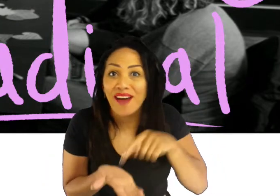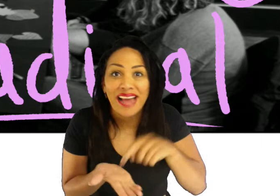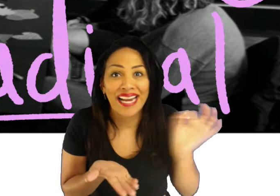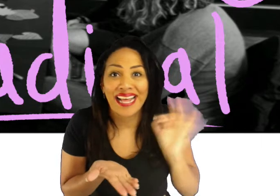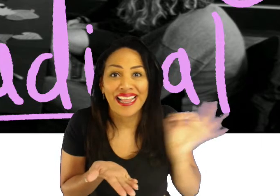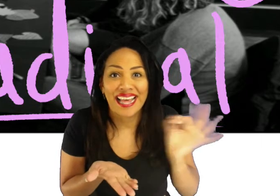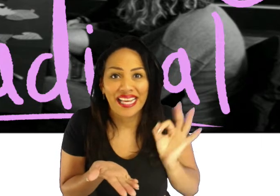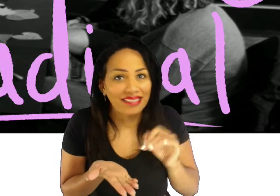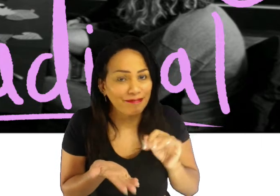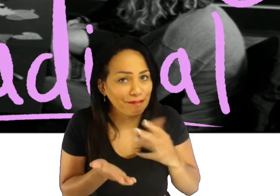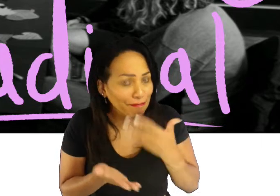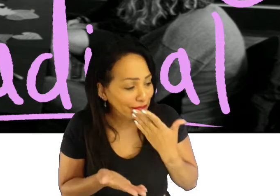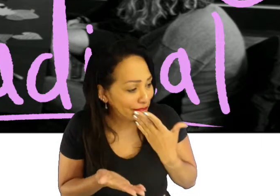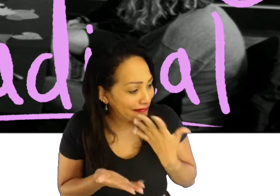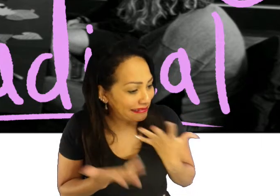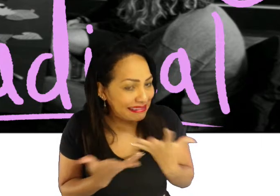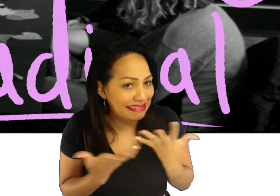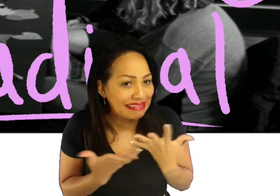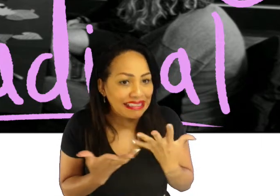productive.